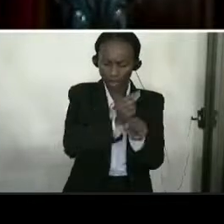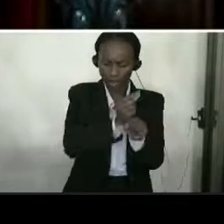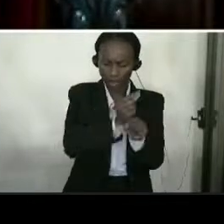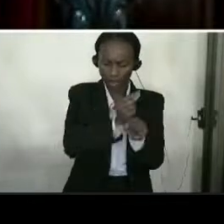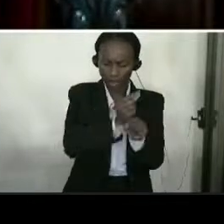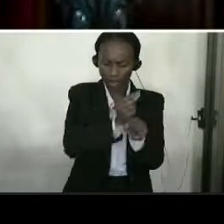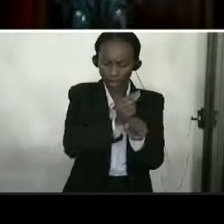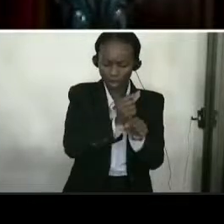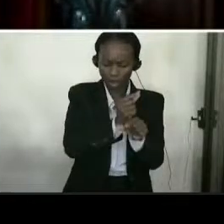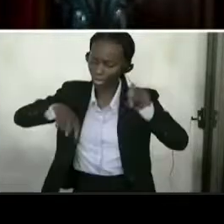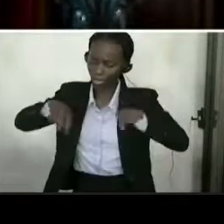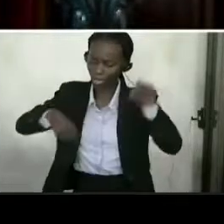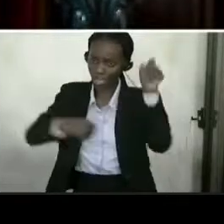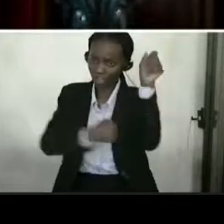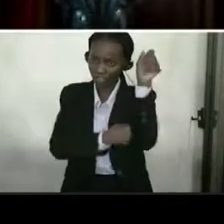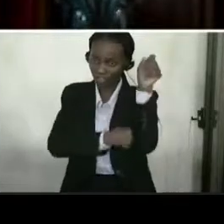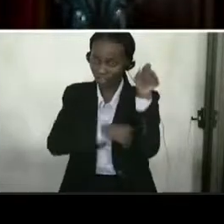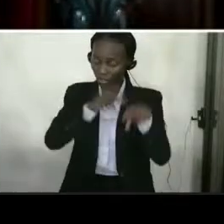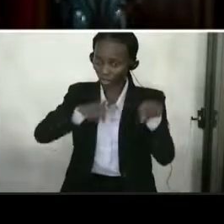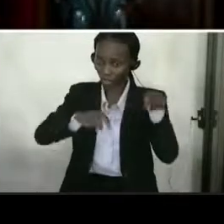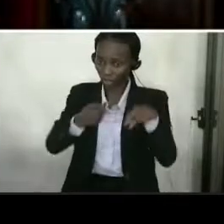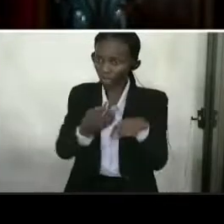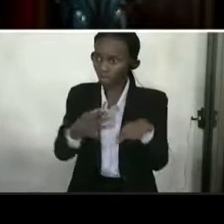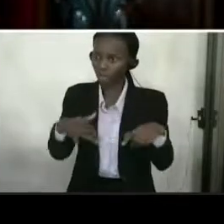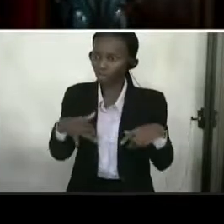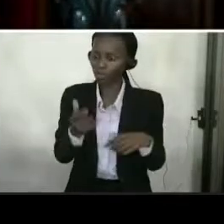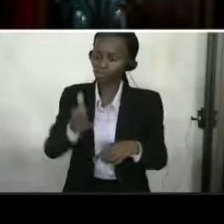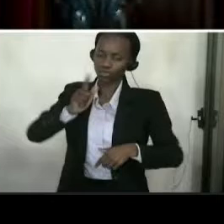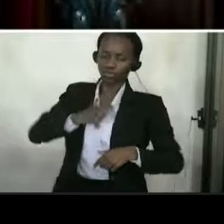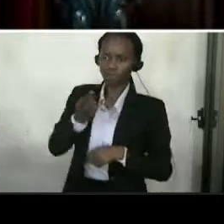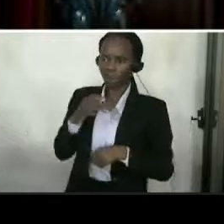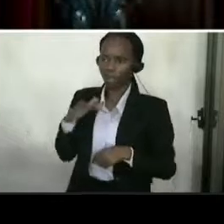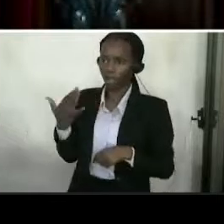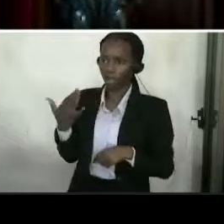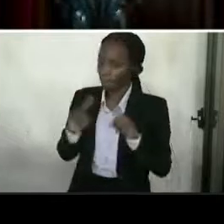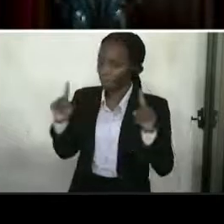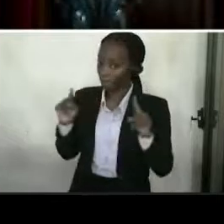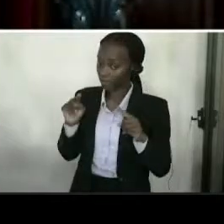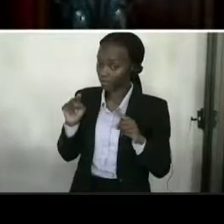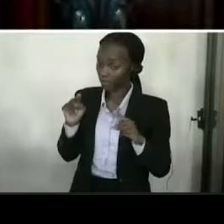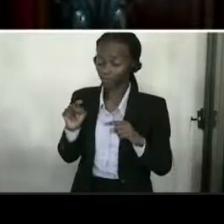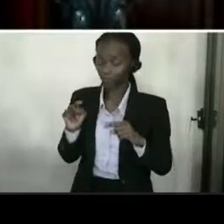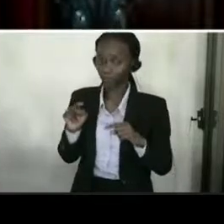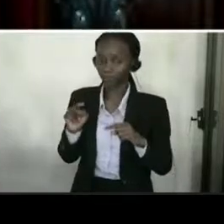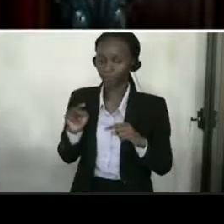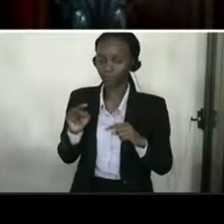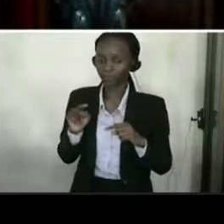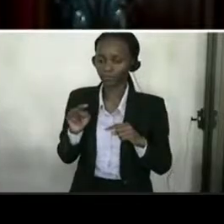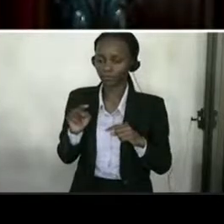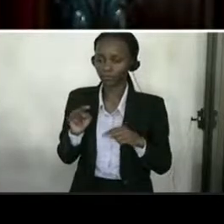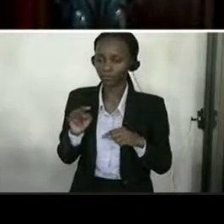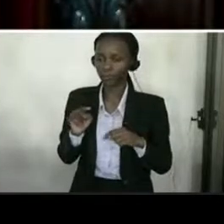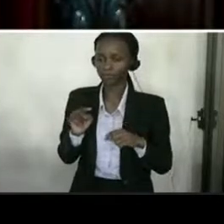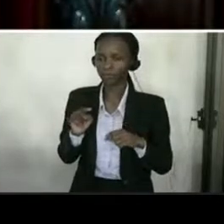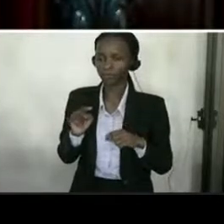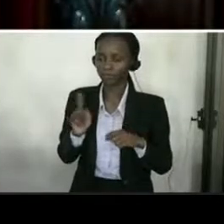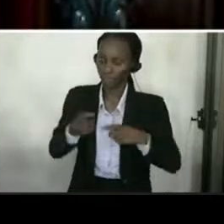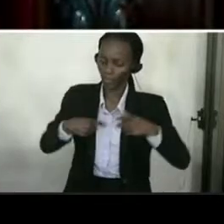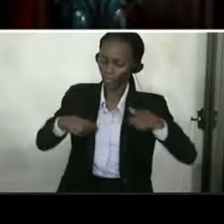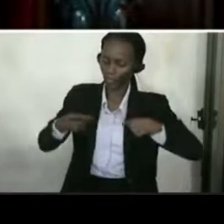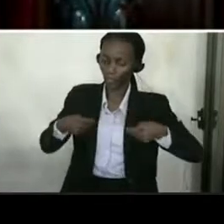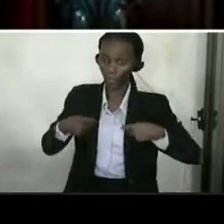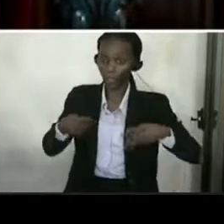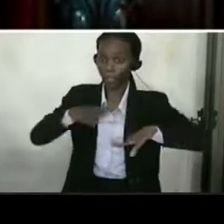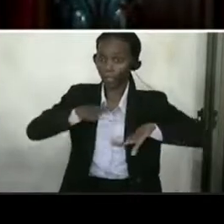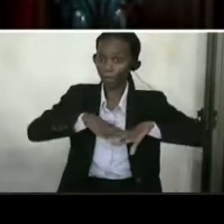other infrastructure, we're told there's no money. We are talking about irregular expenditure of more than